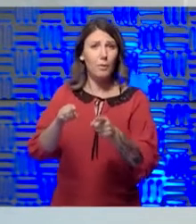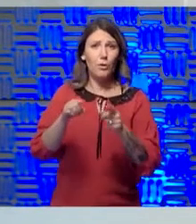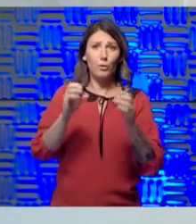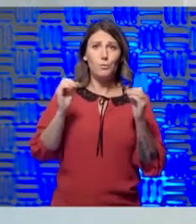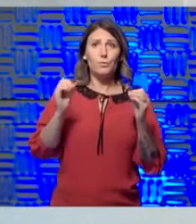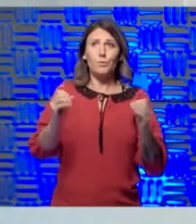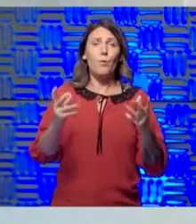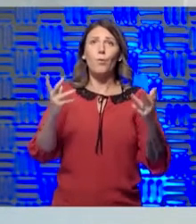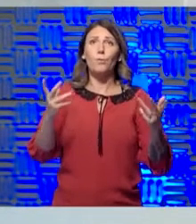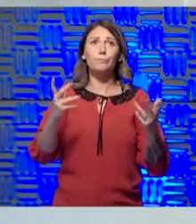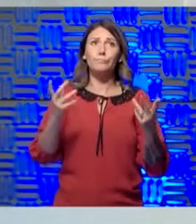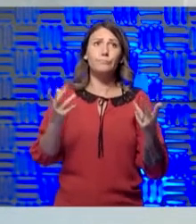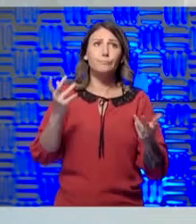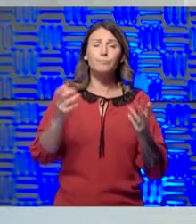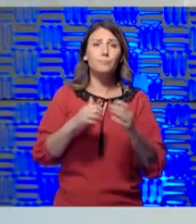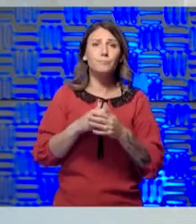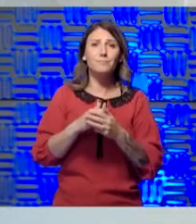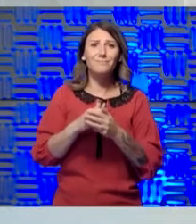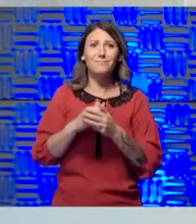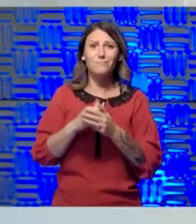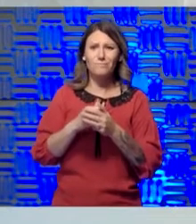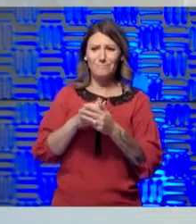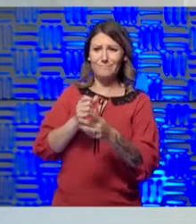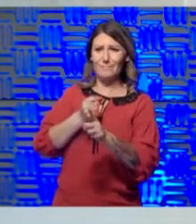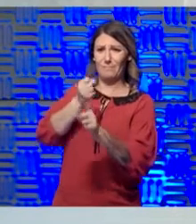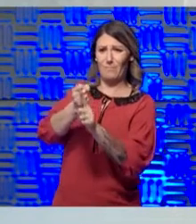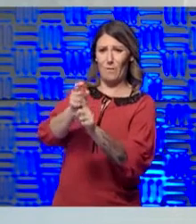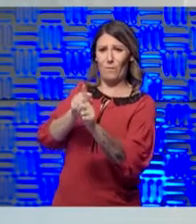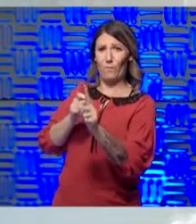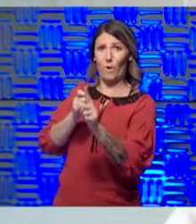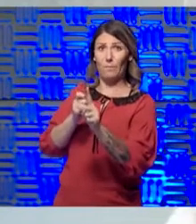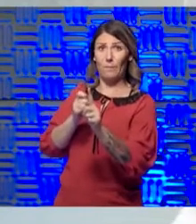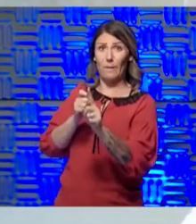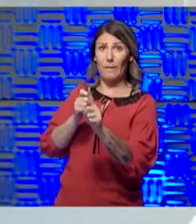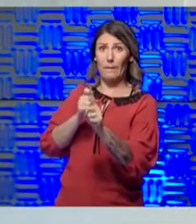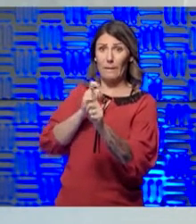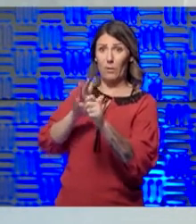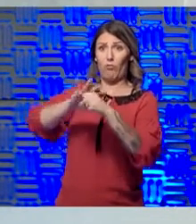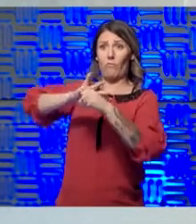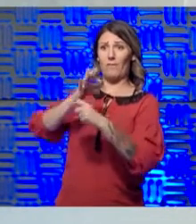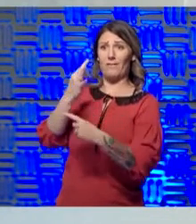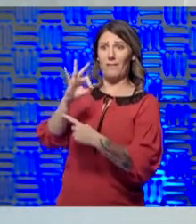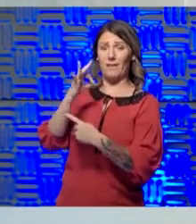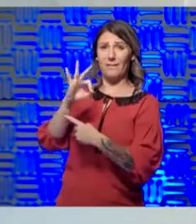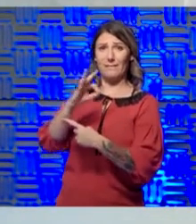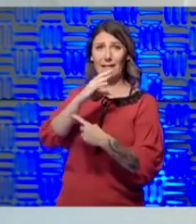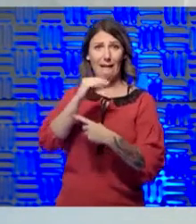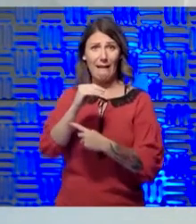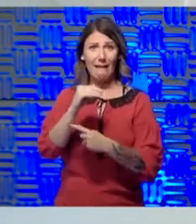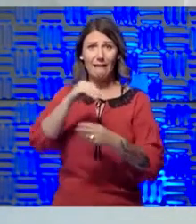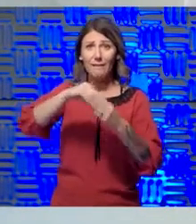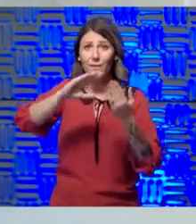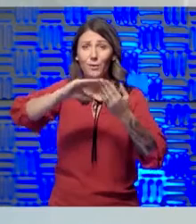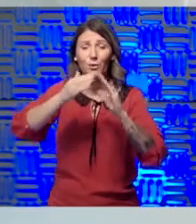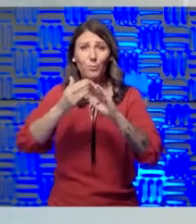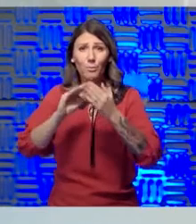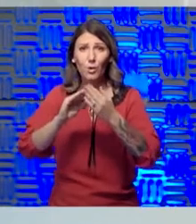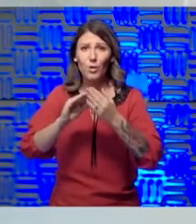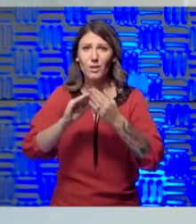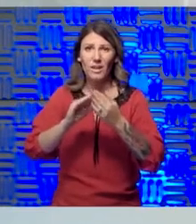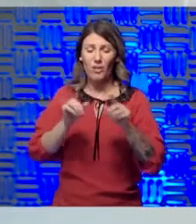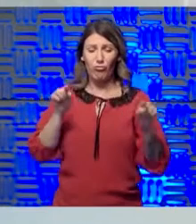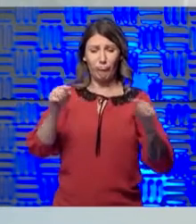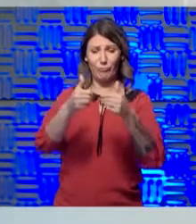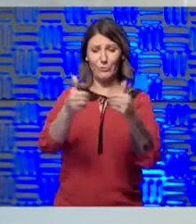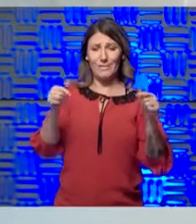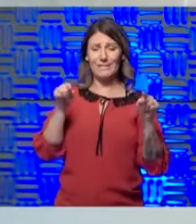on the virus being in play in the community at all. And so we have been very busy